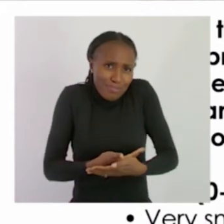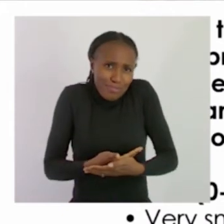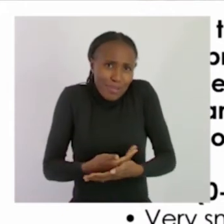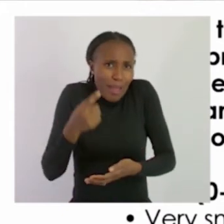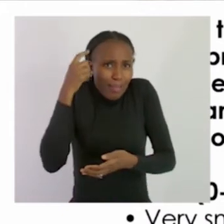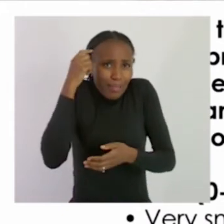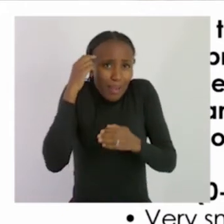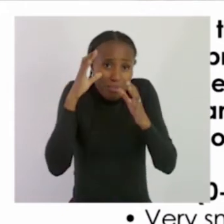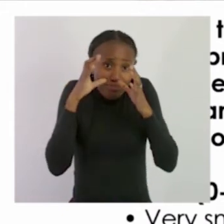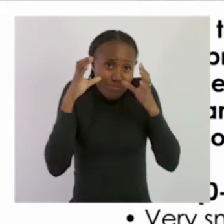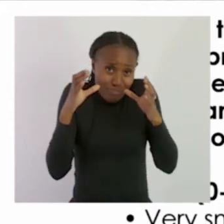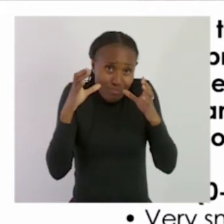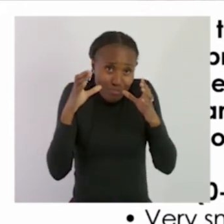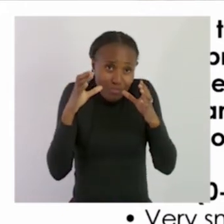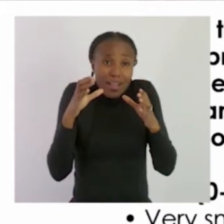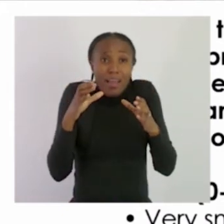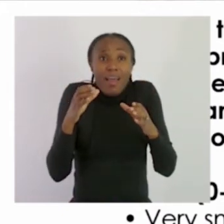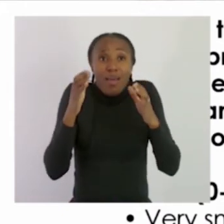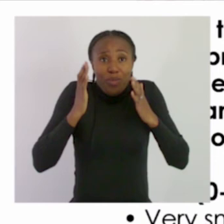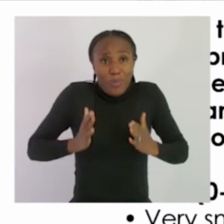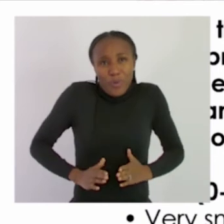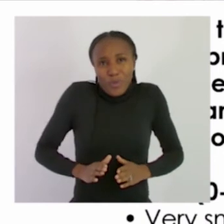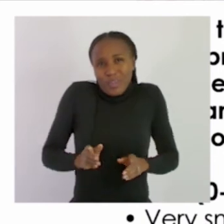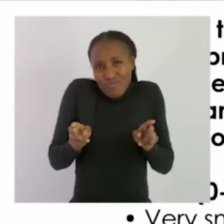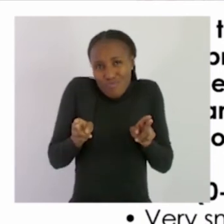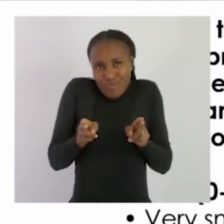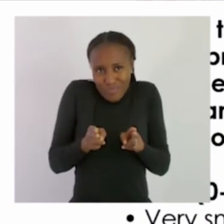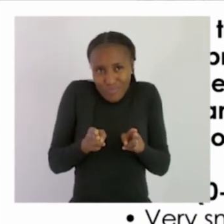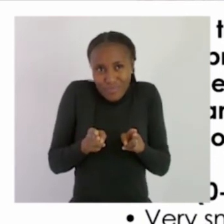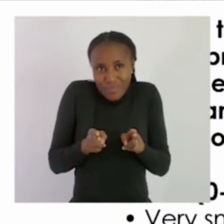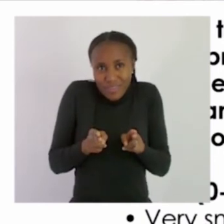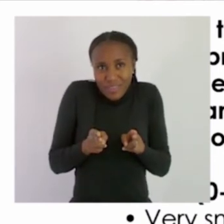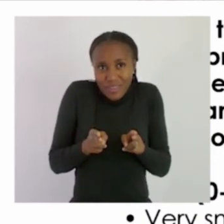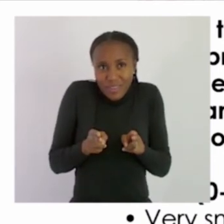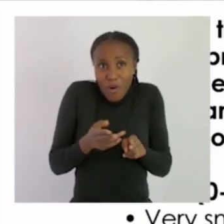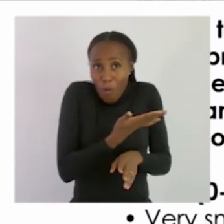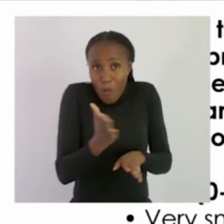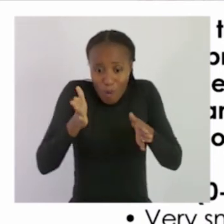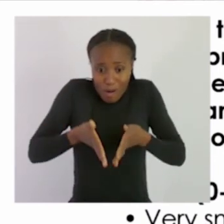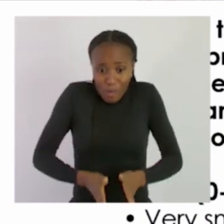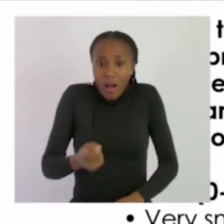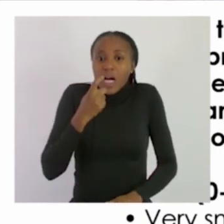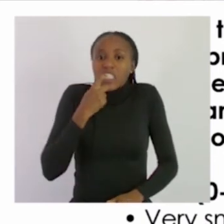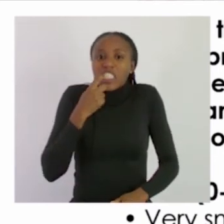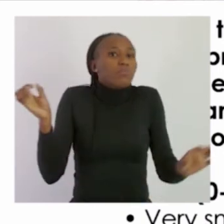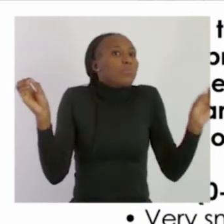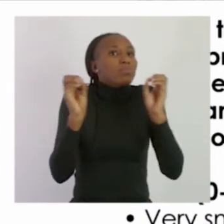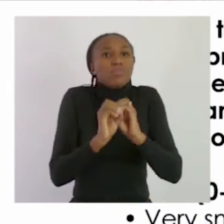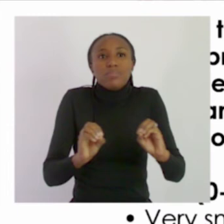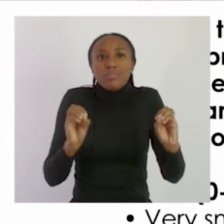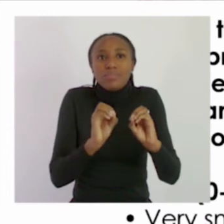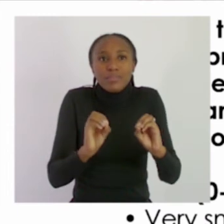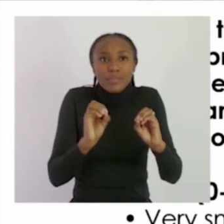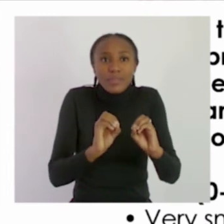bit bigger compared to our bodies. We were all born without teeth, and that's the stage where